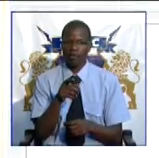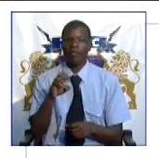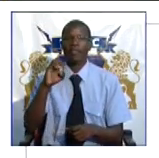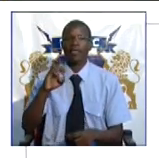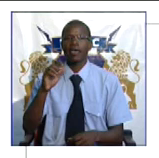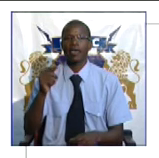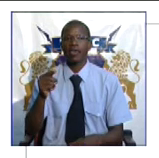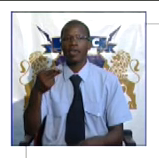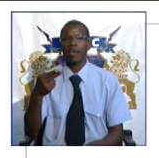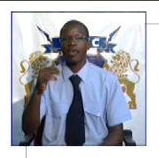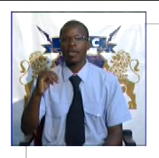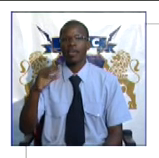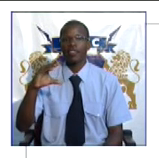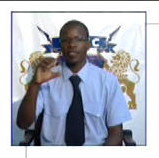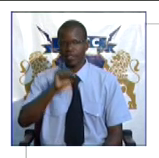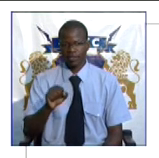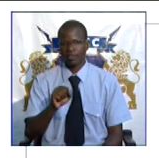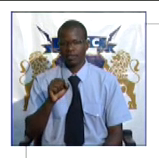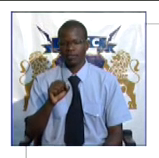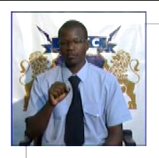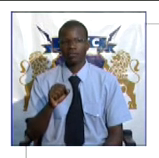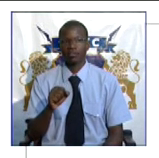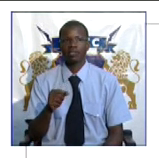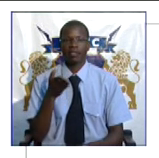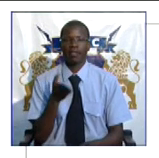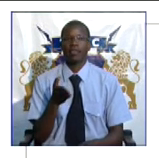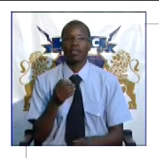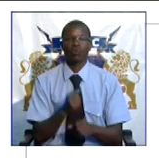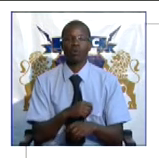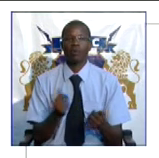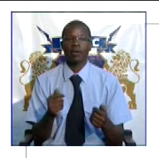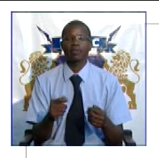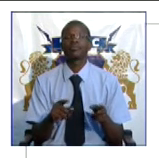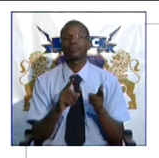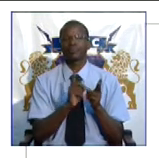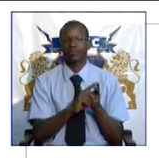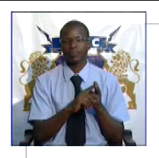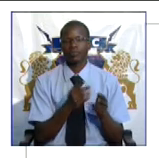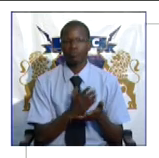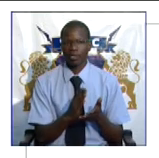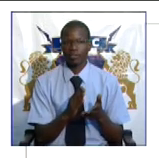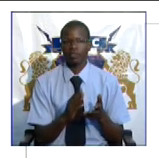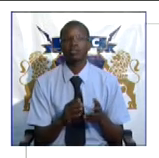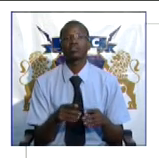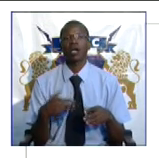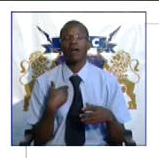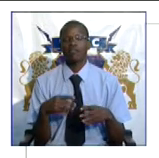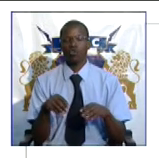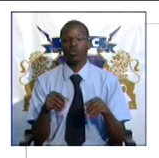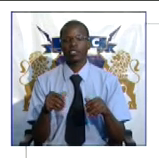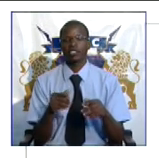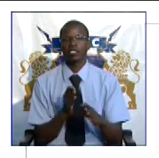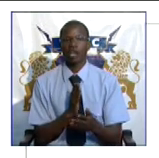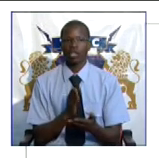and functioning properly. The second component is quality assurance. This is a kind